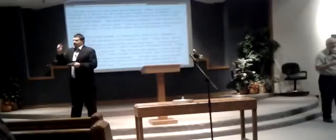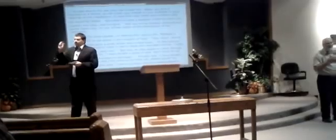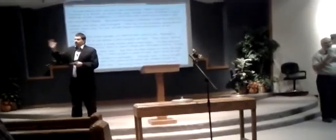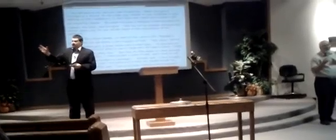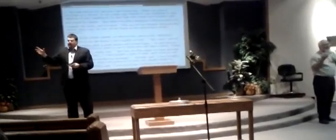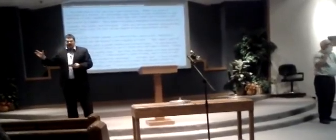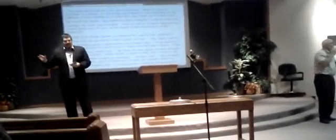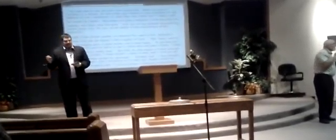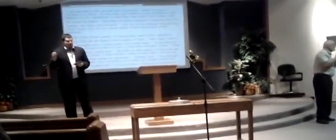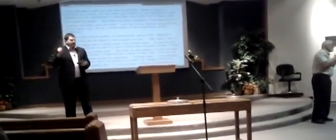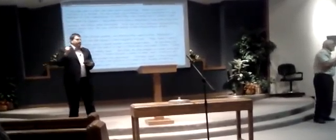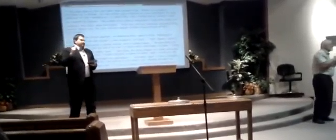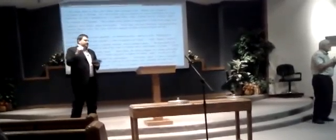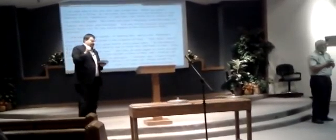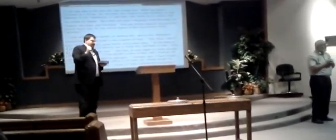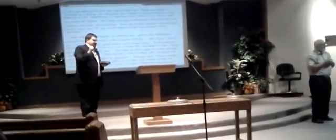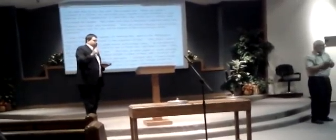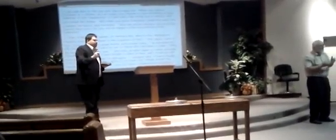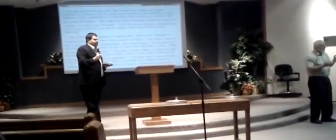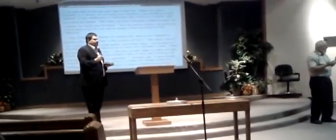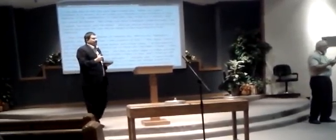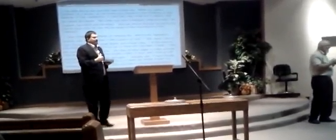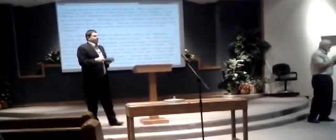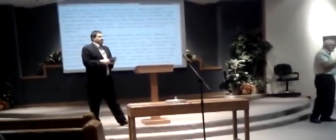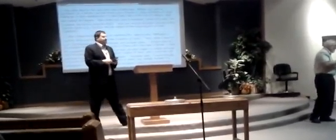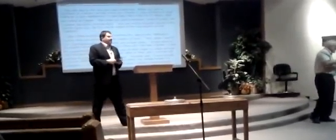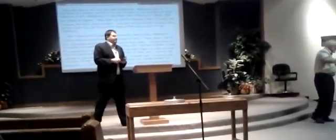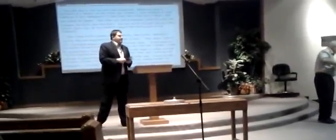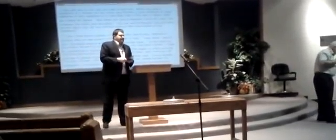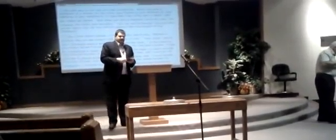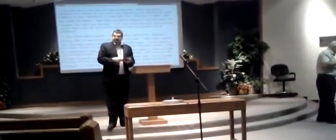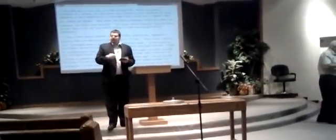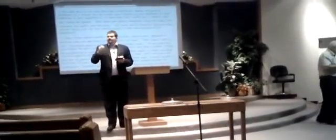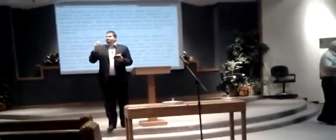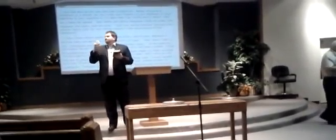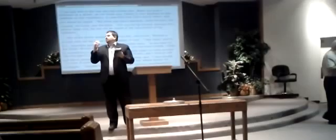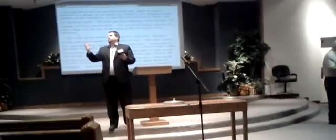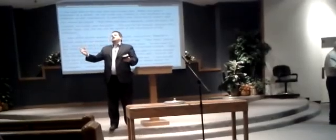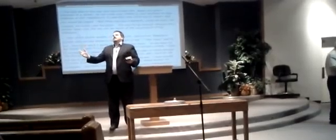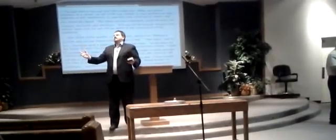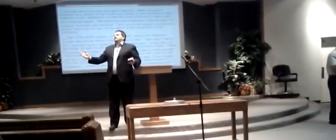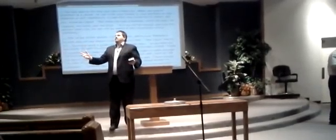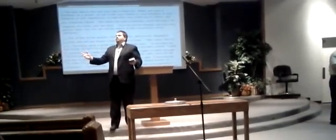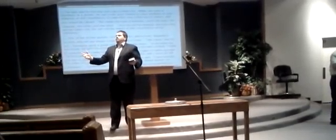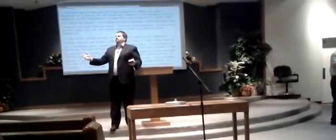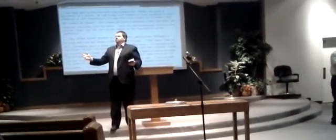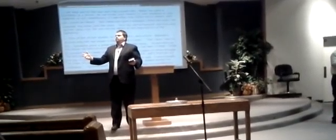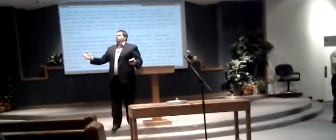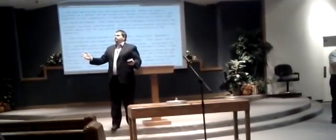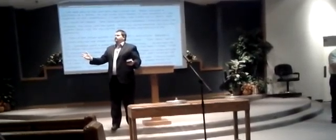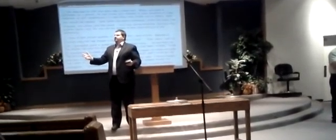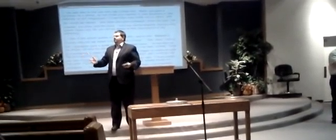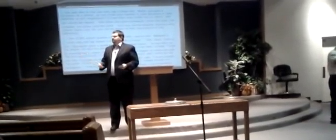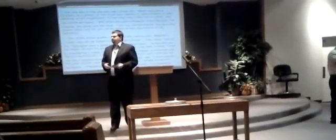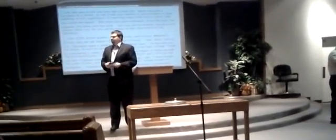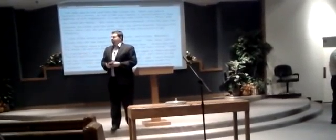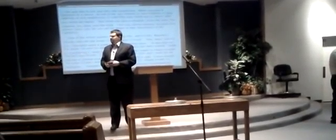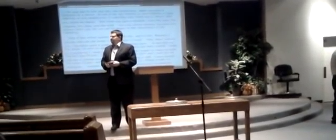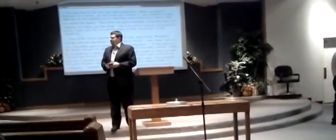I don't know your life as well as maybe I should, perhaps. When was the last time you had a brother or sister over for